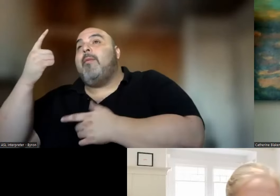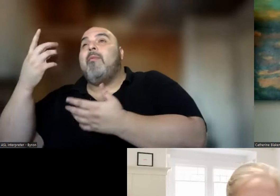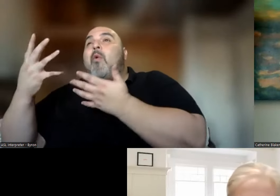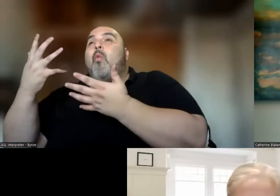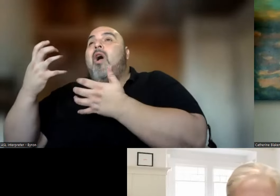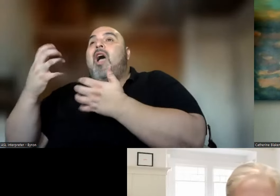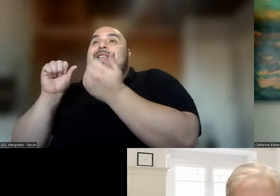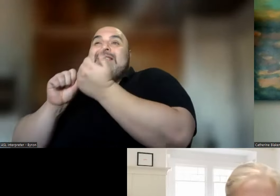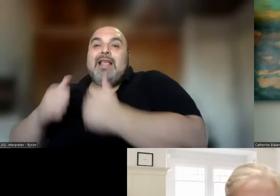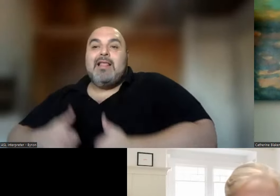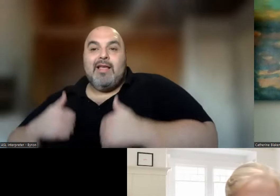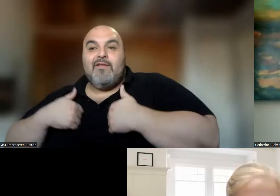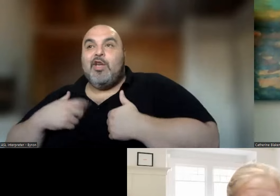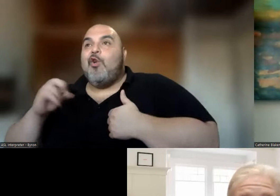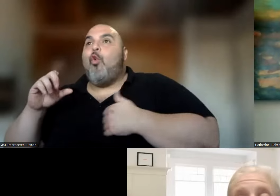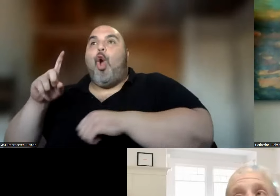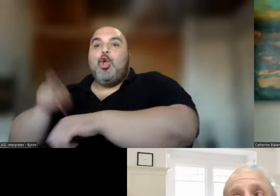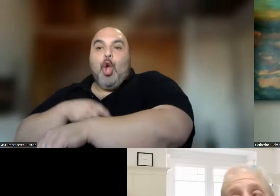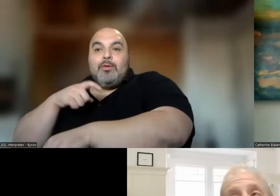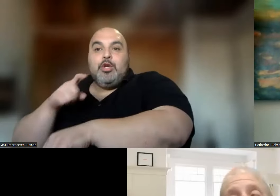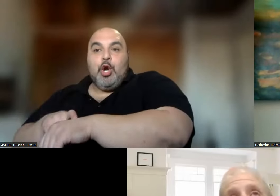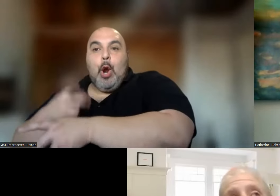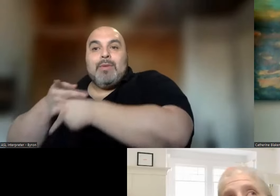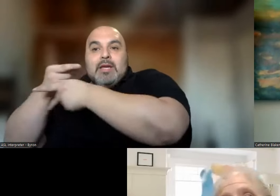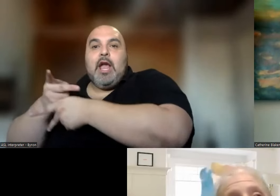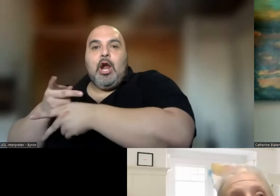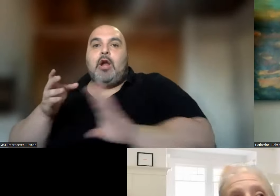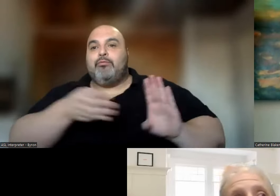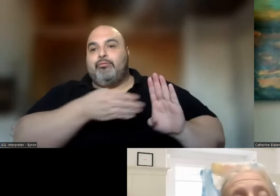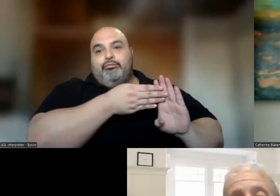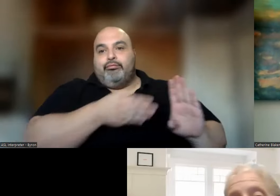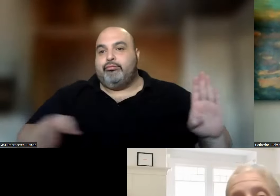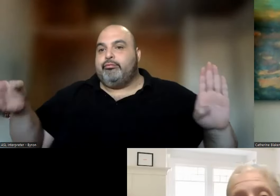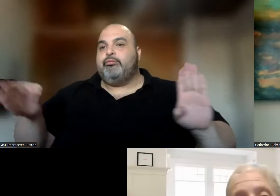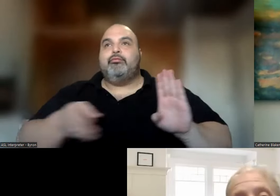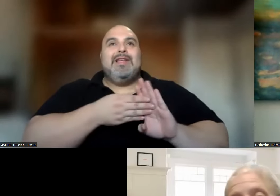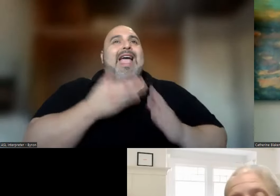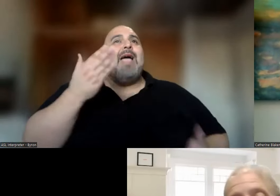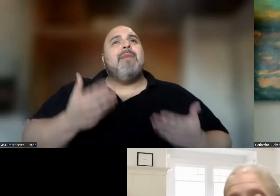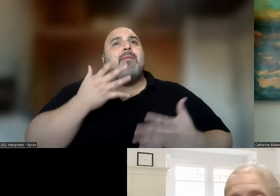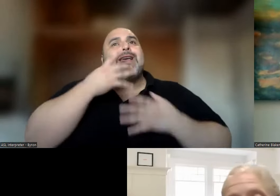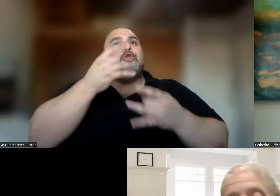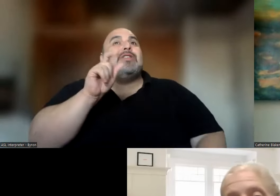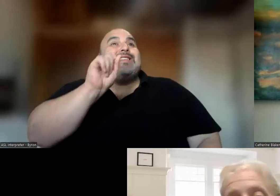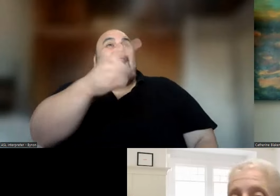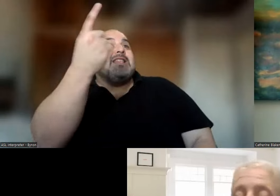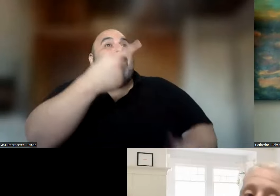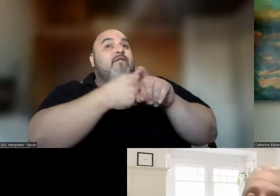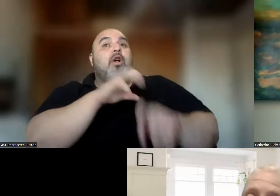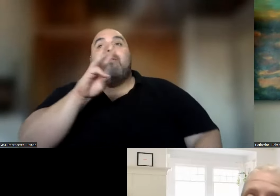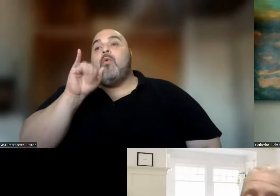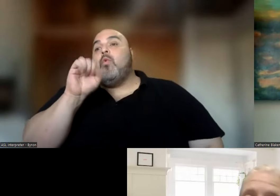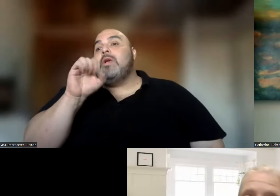assisted living or long-term care. And it may be interesting to ask someone from Wisconsin to come in and do a